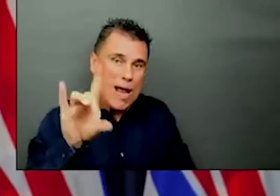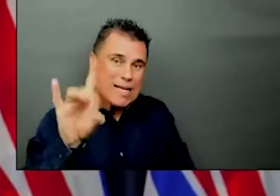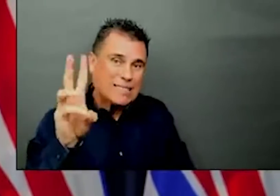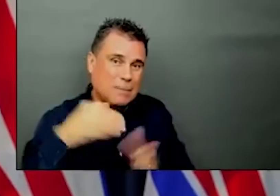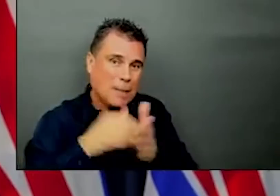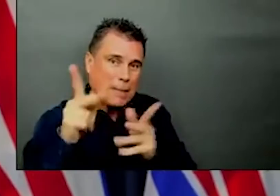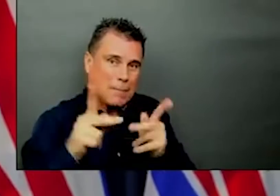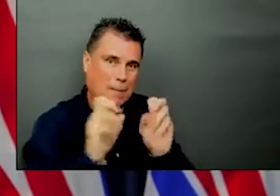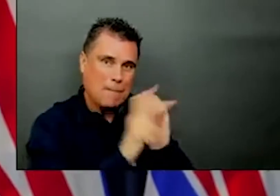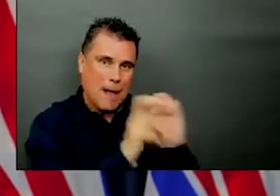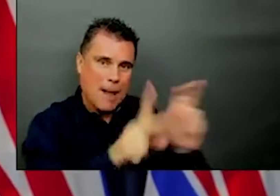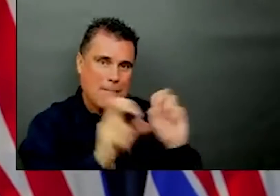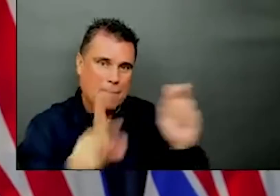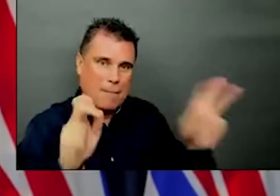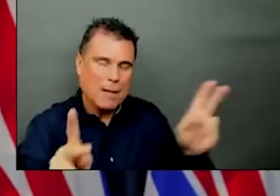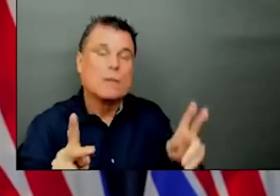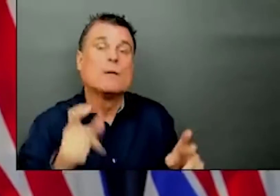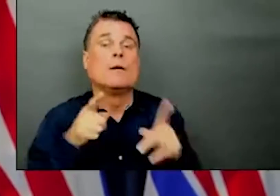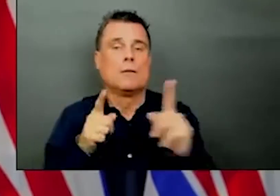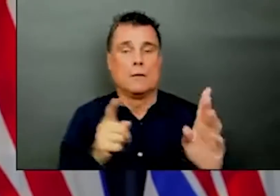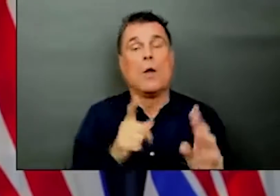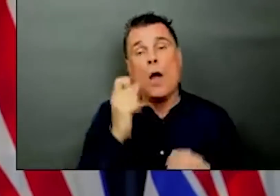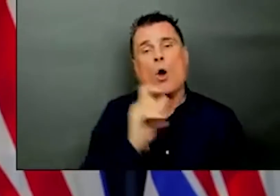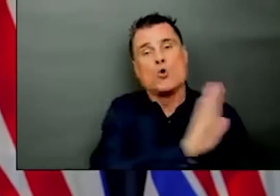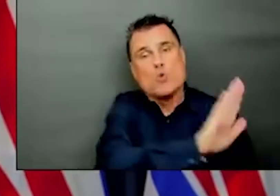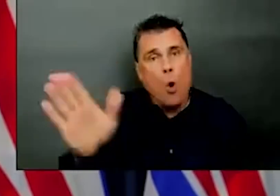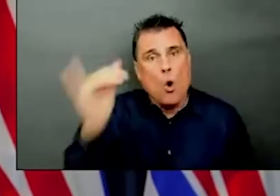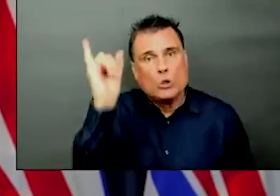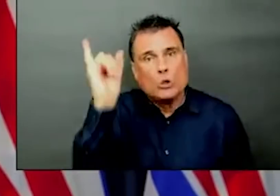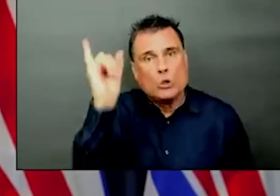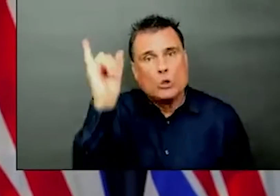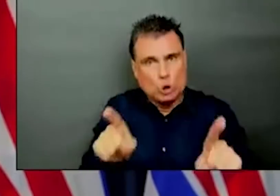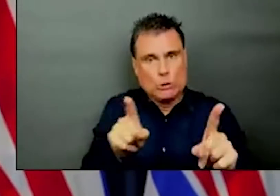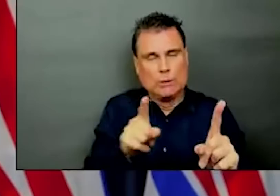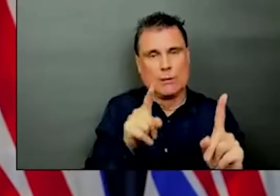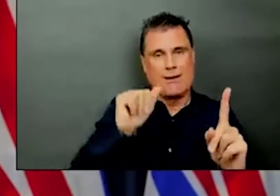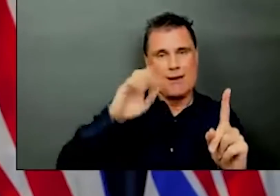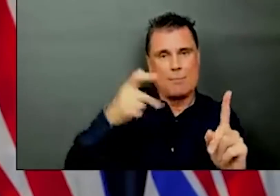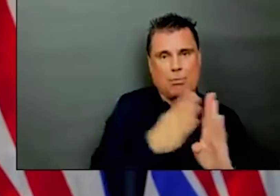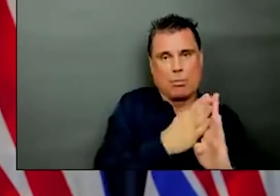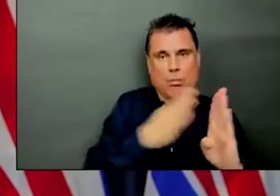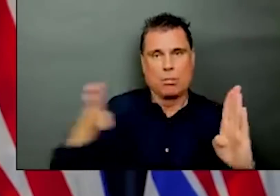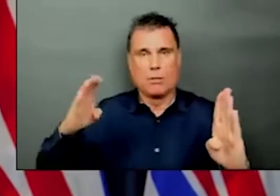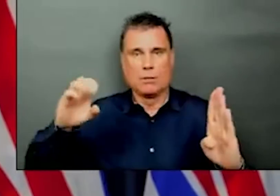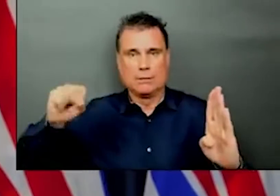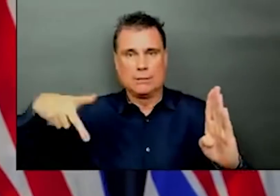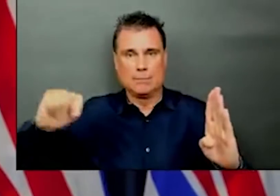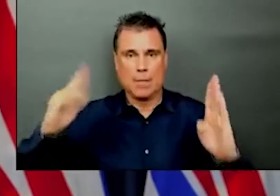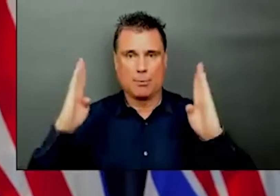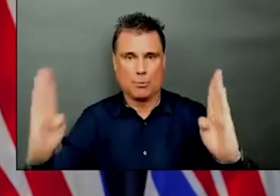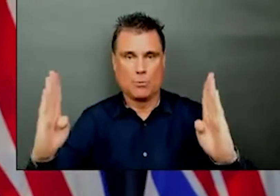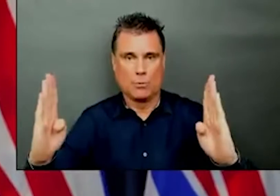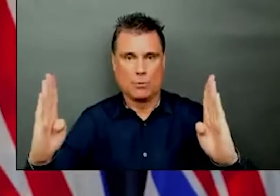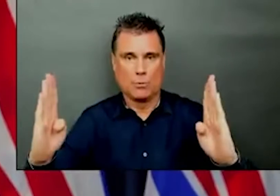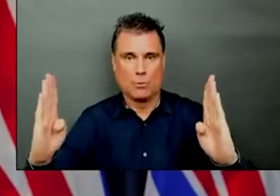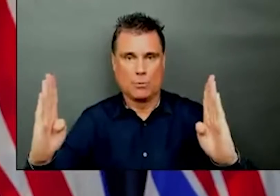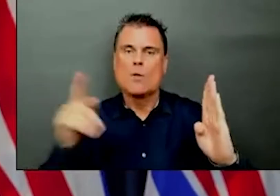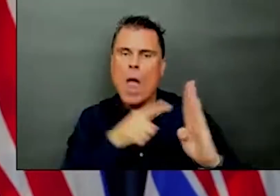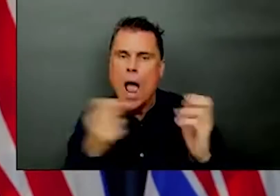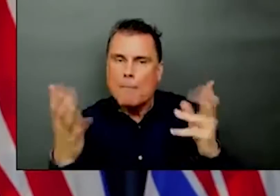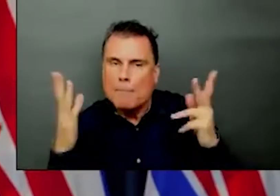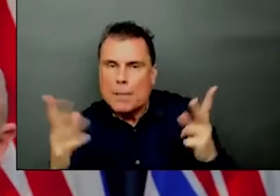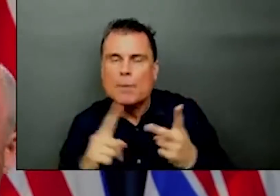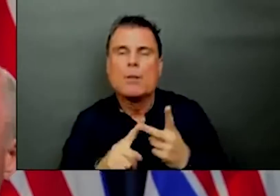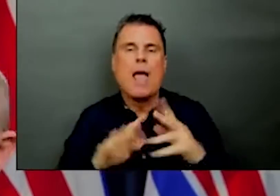very, very easily what the average is based on the number of policyholders, based on the nature of those policies. And so that's how the average